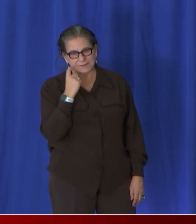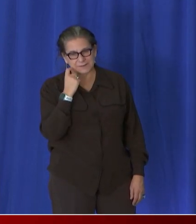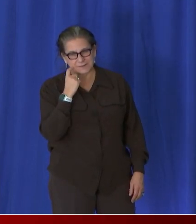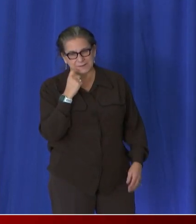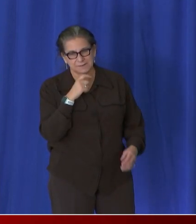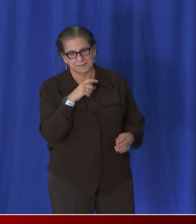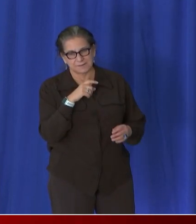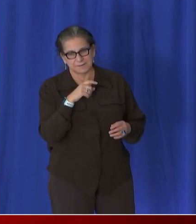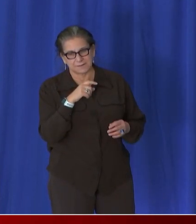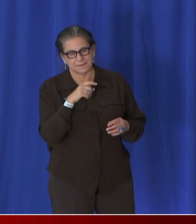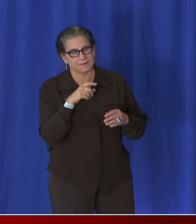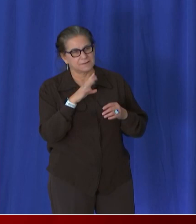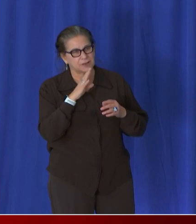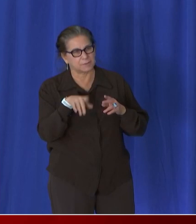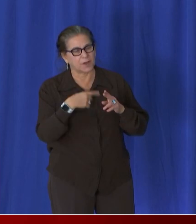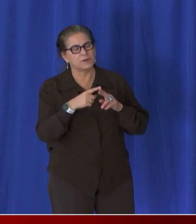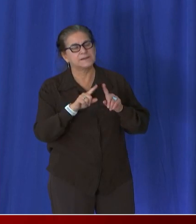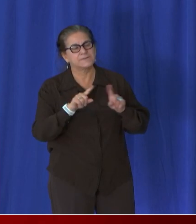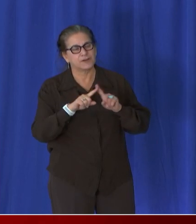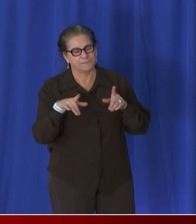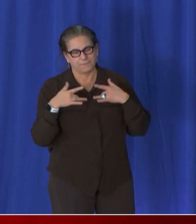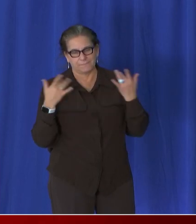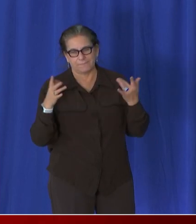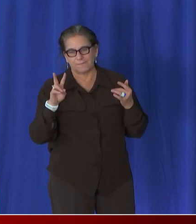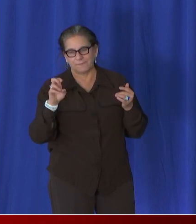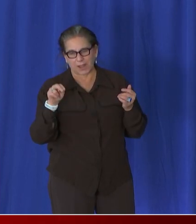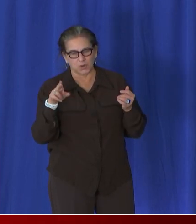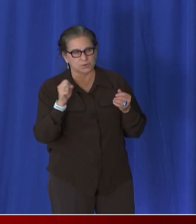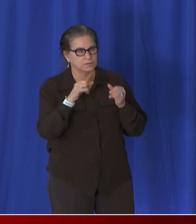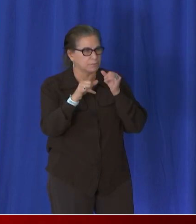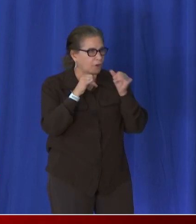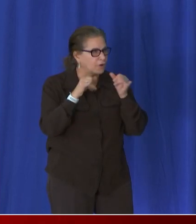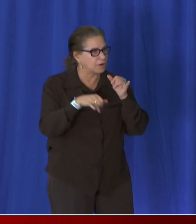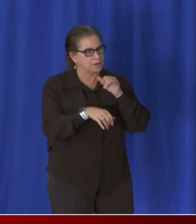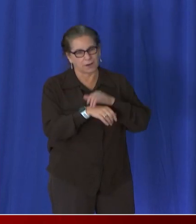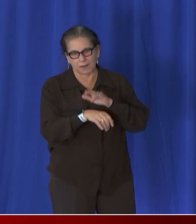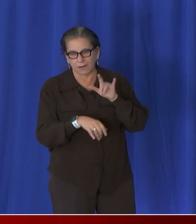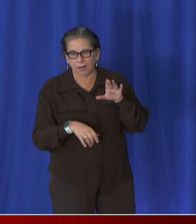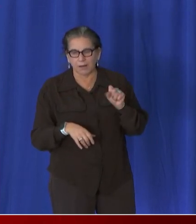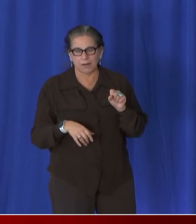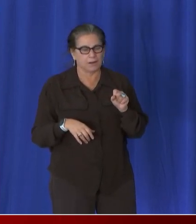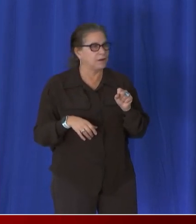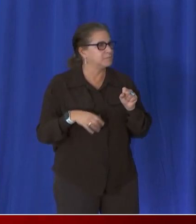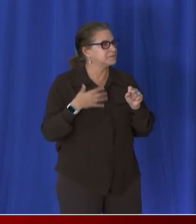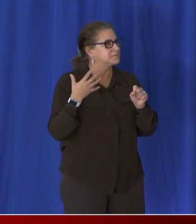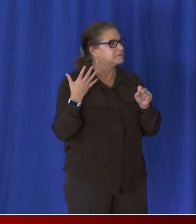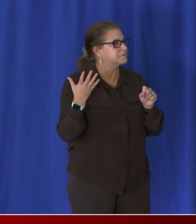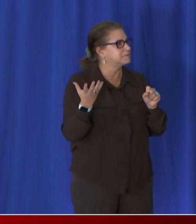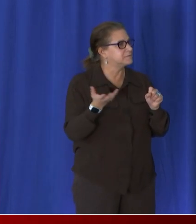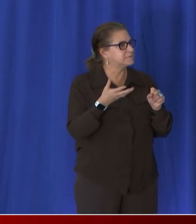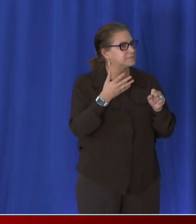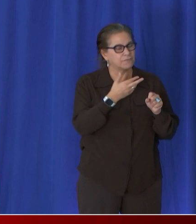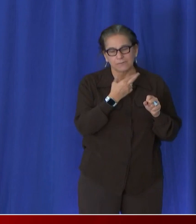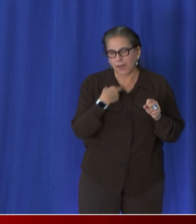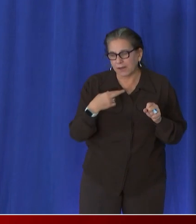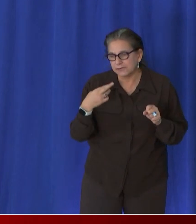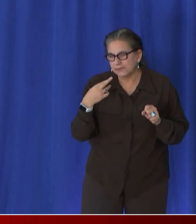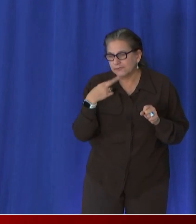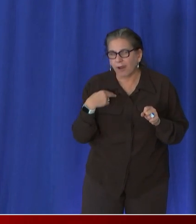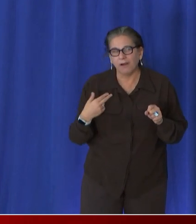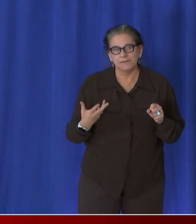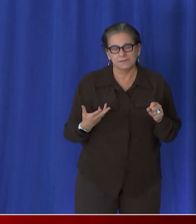like grocery stores. Are there other, I know they're not listed here, but are there specific exemptions or businesses that would be exempt from